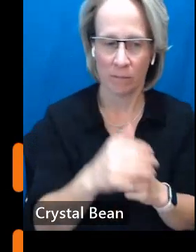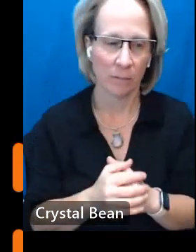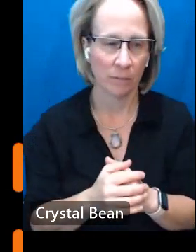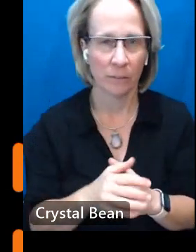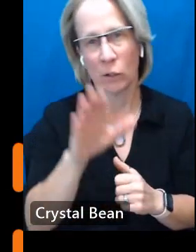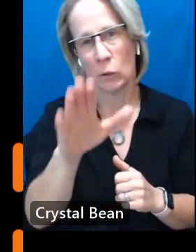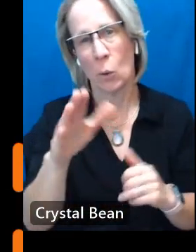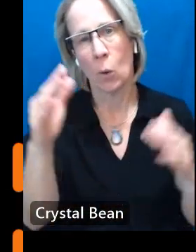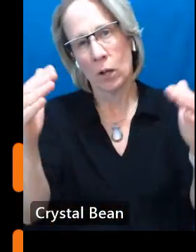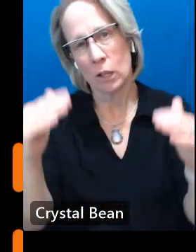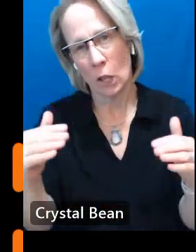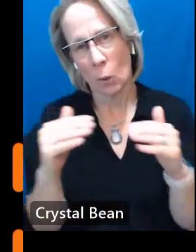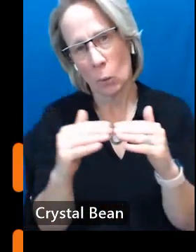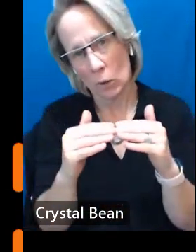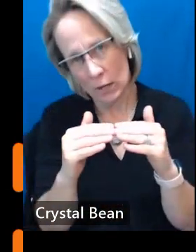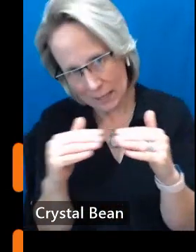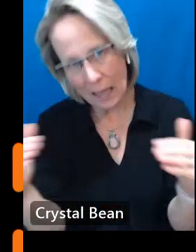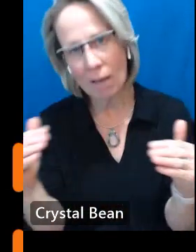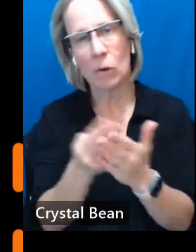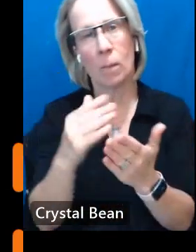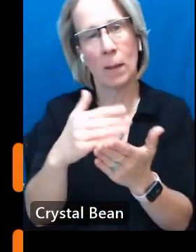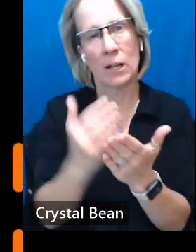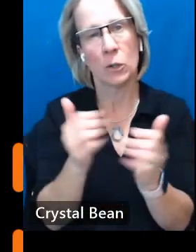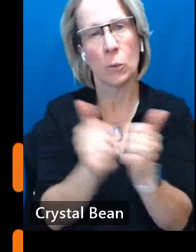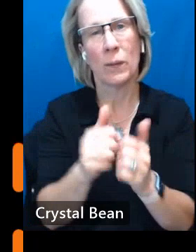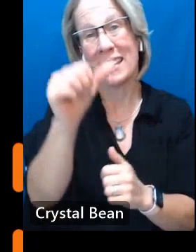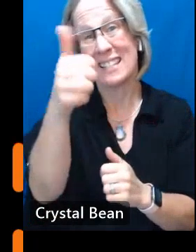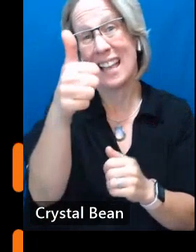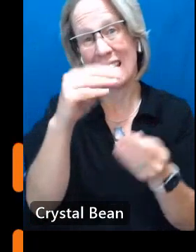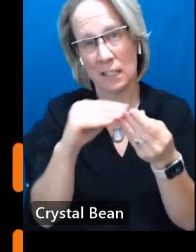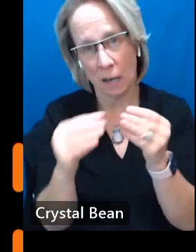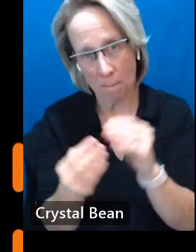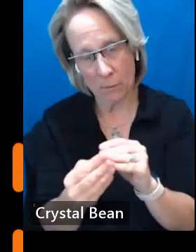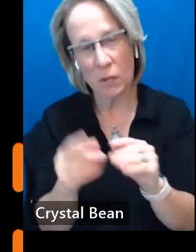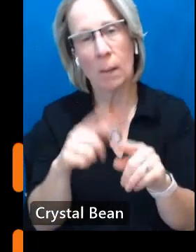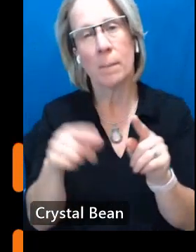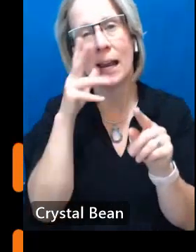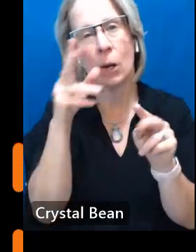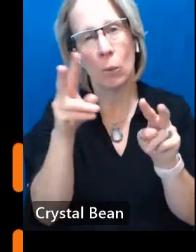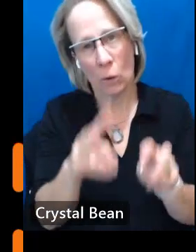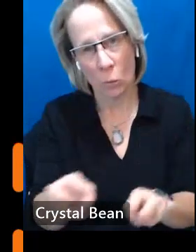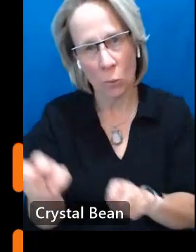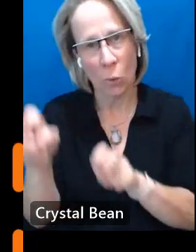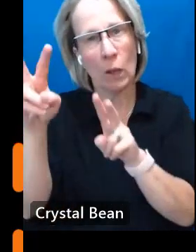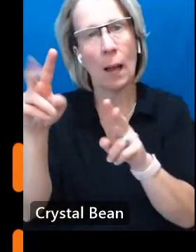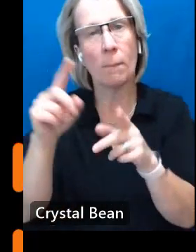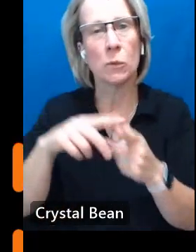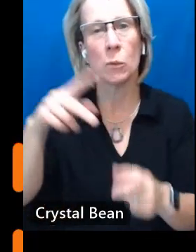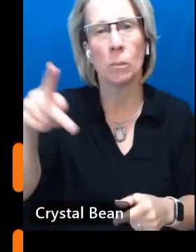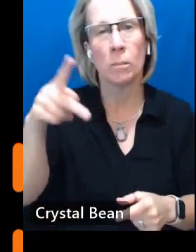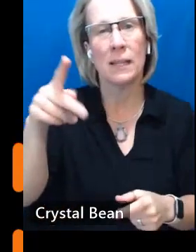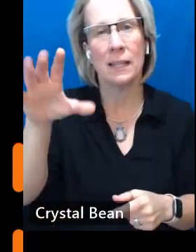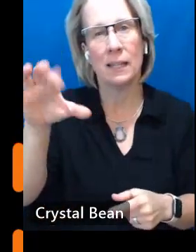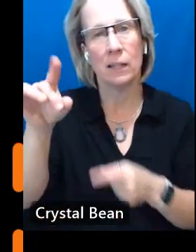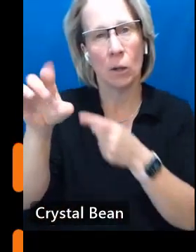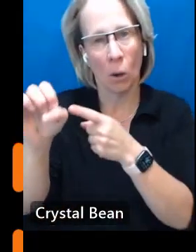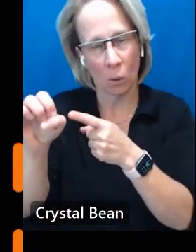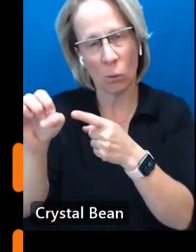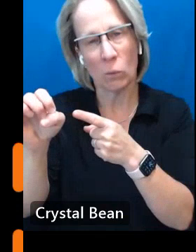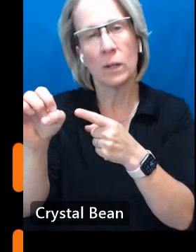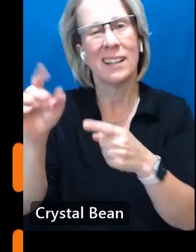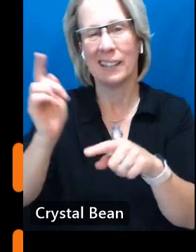that use 10-digit department codes. They roll up to your P code budget, right? Obviously, they can't go over your P code budgets, but they can